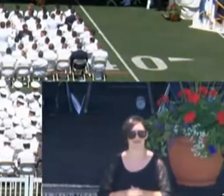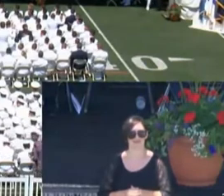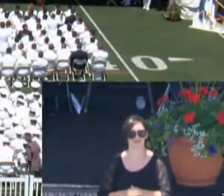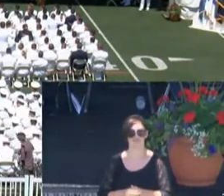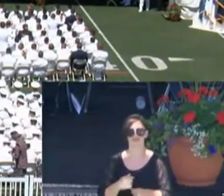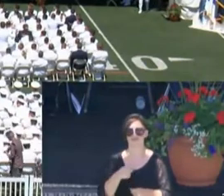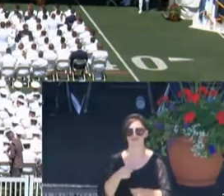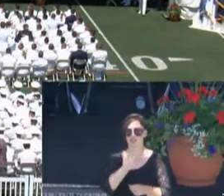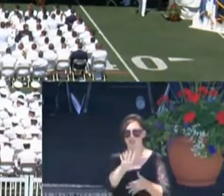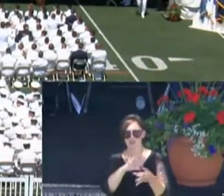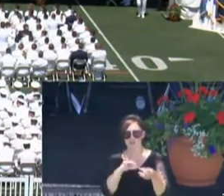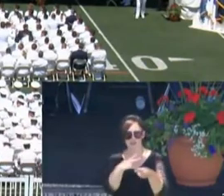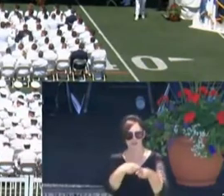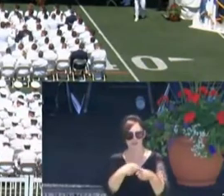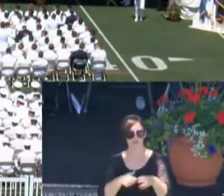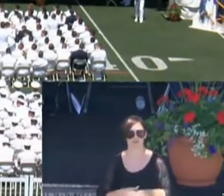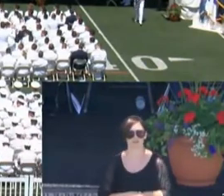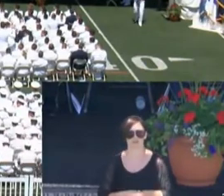I state your name.